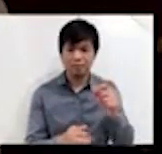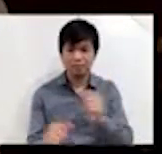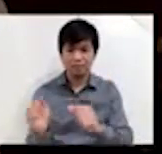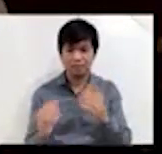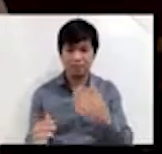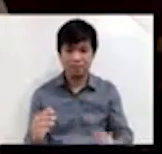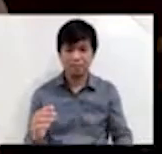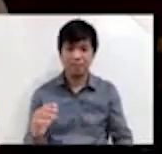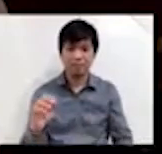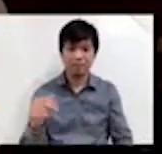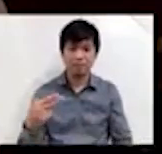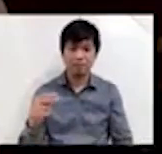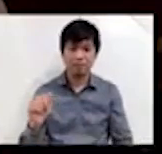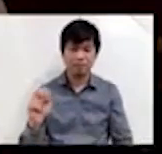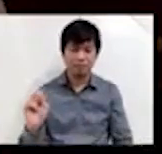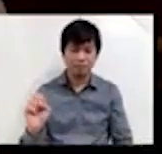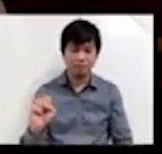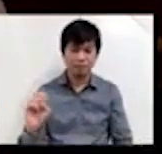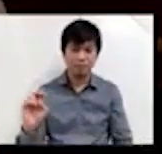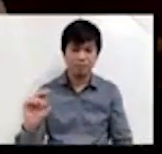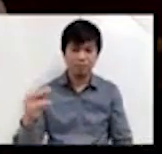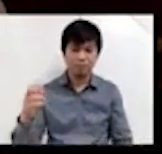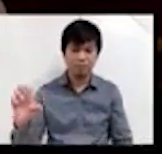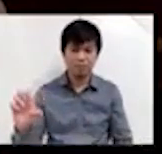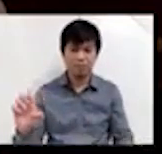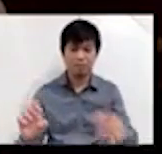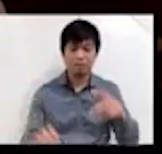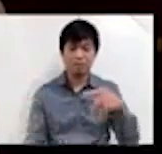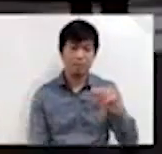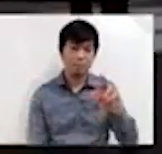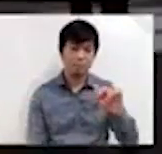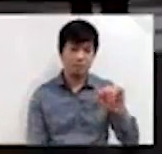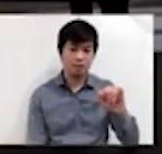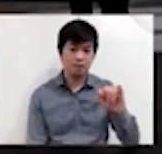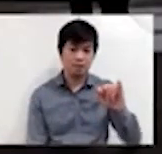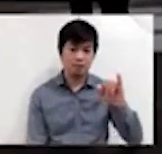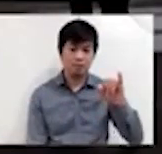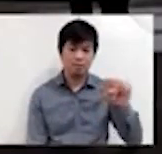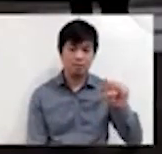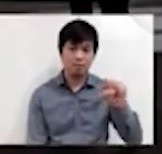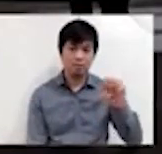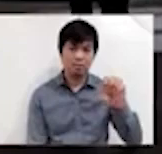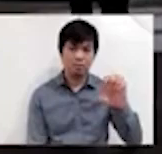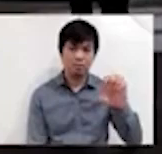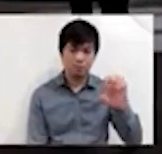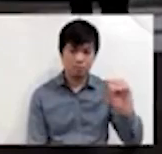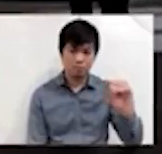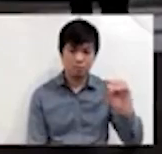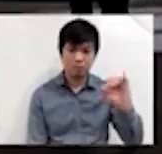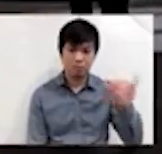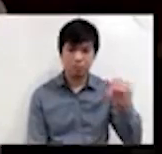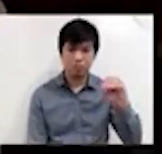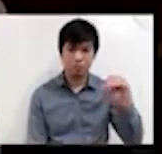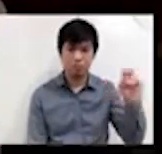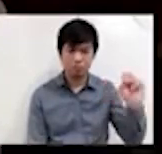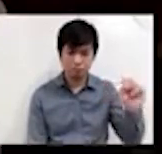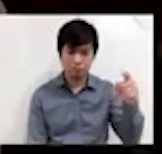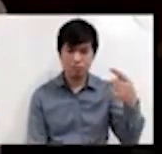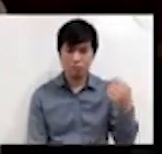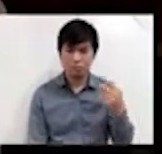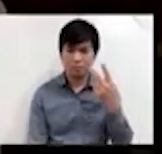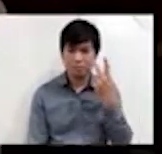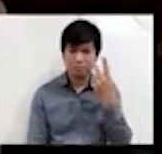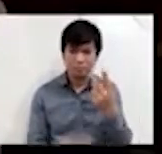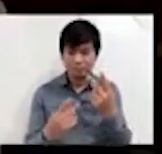si superstar opa Park Seo Joon. The ship has sailed na nga at patok ang kanilang good-looking